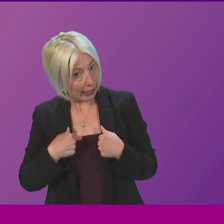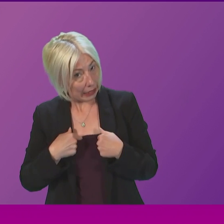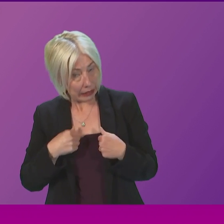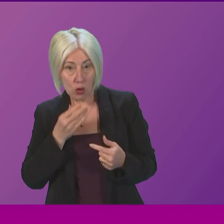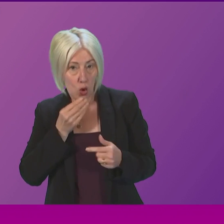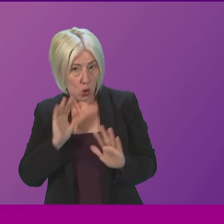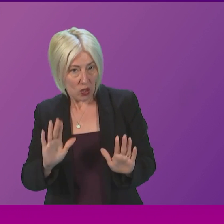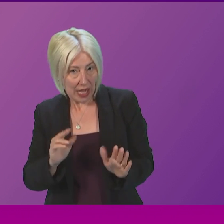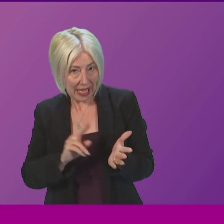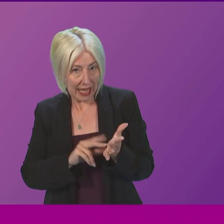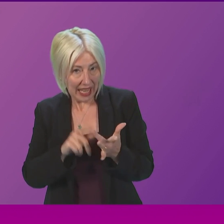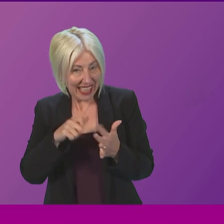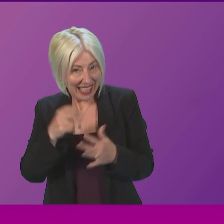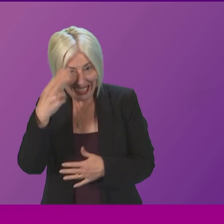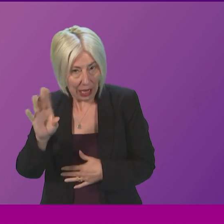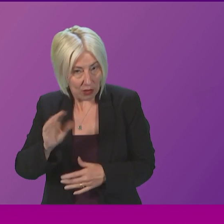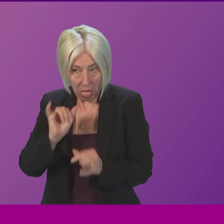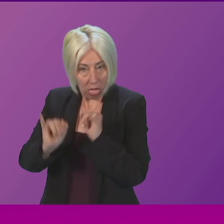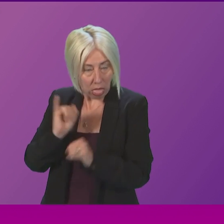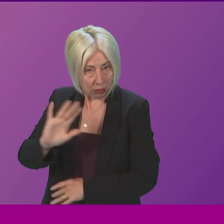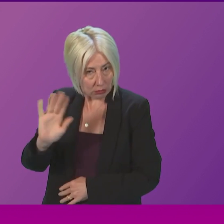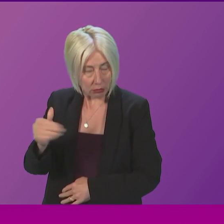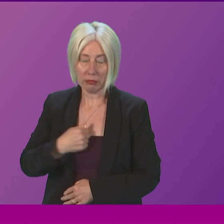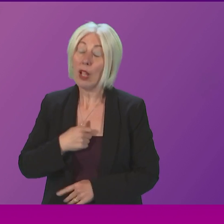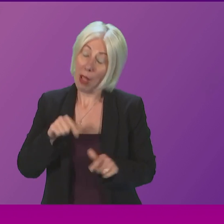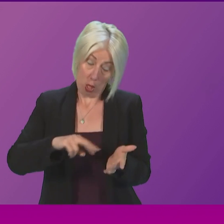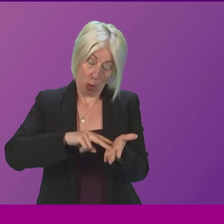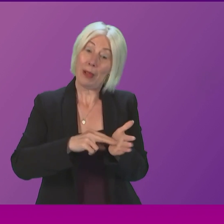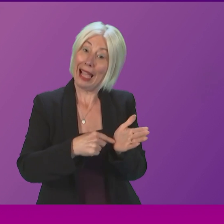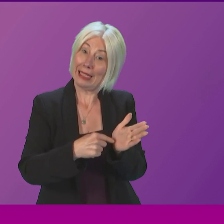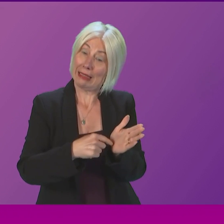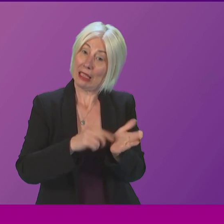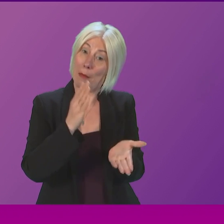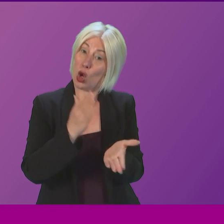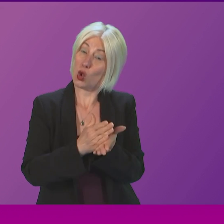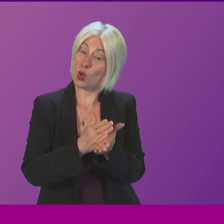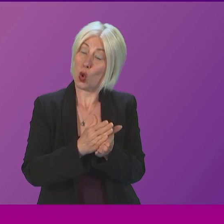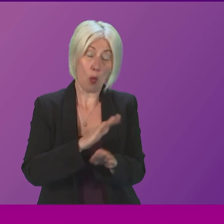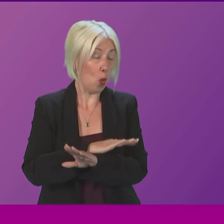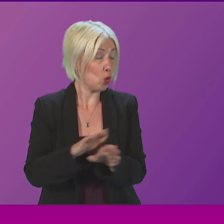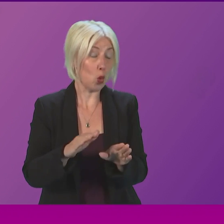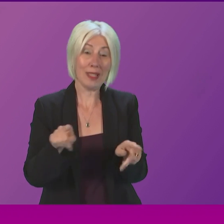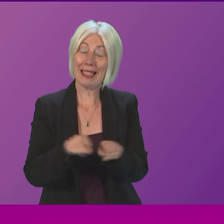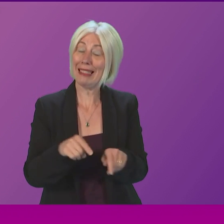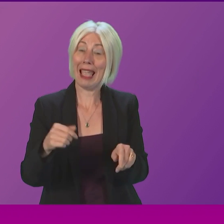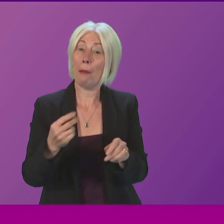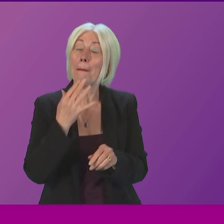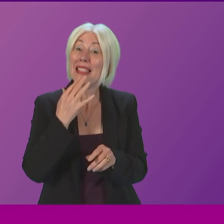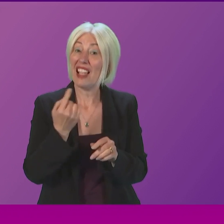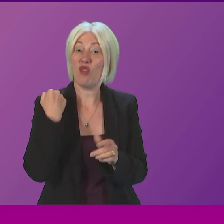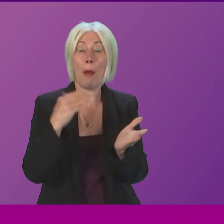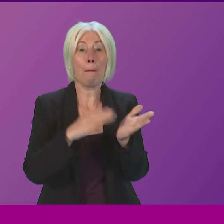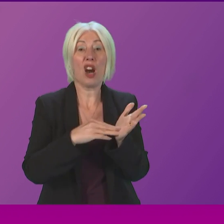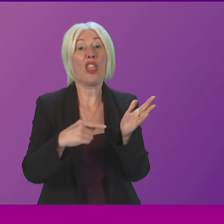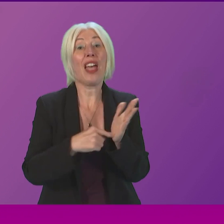using any nicknames. Now, it's really important to say that these plans will ensure we don't make the same mistakes that Margaret Thatcher made. And actually,